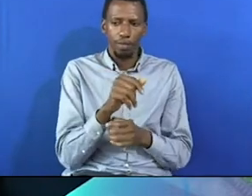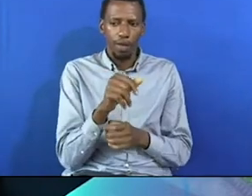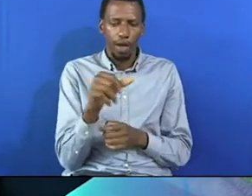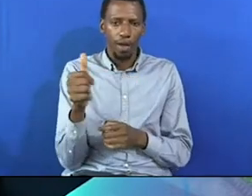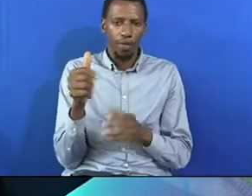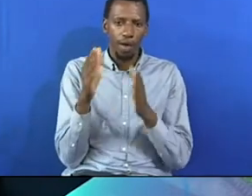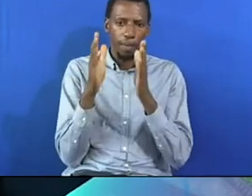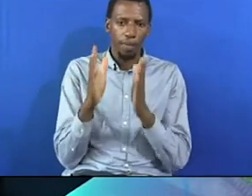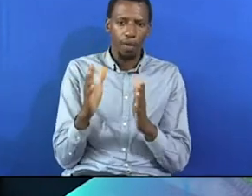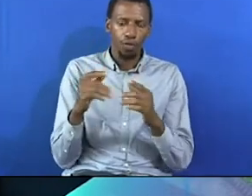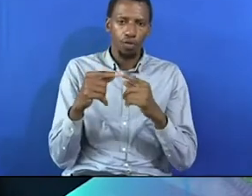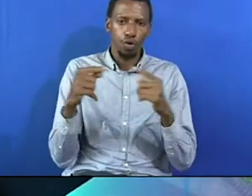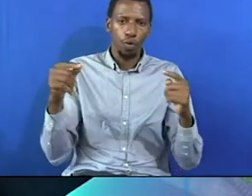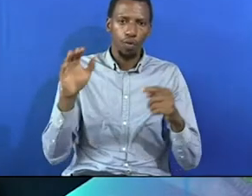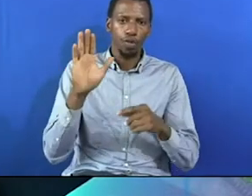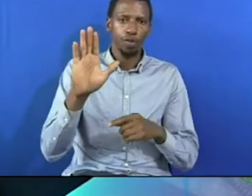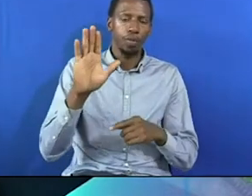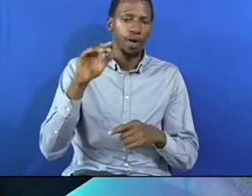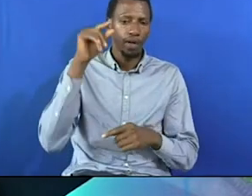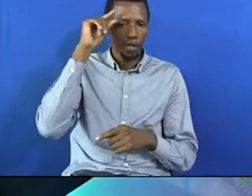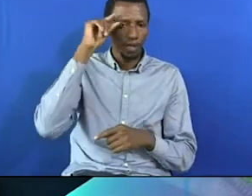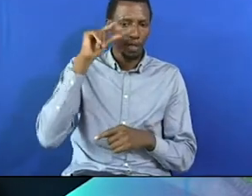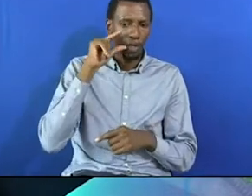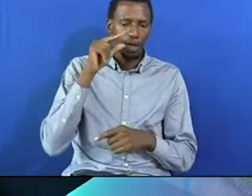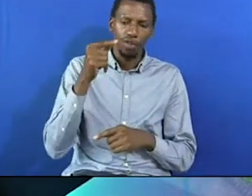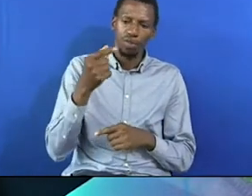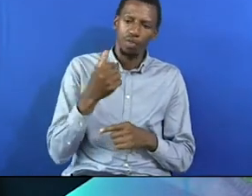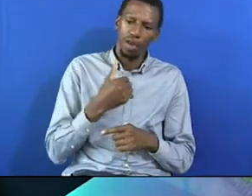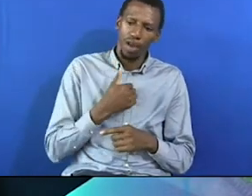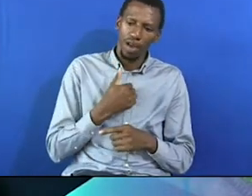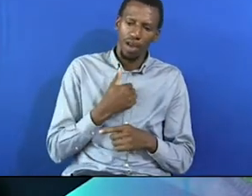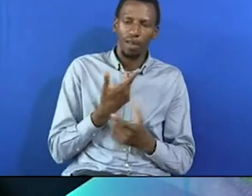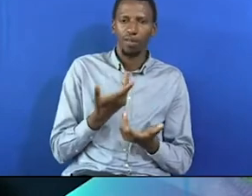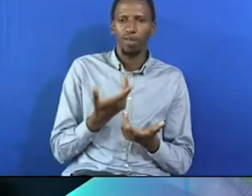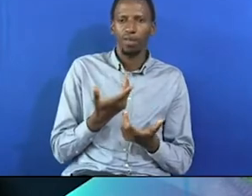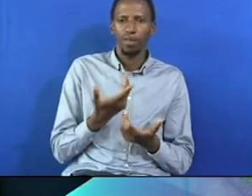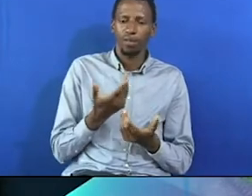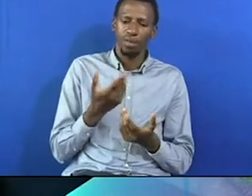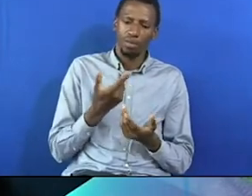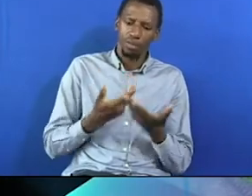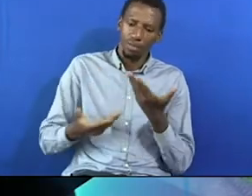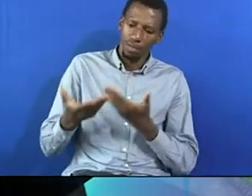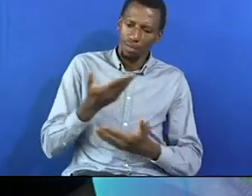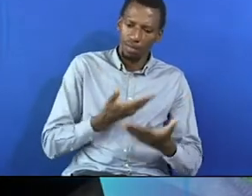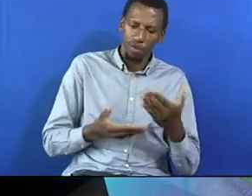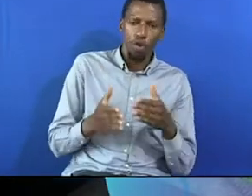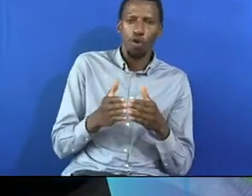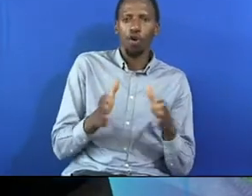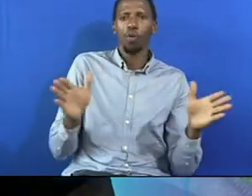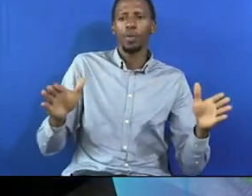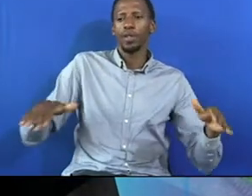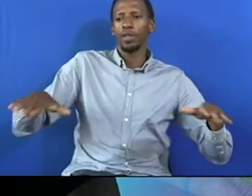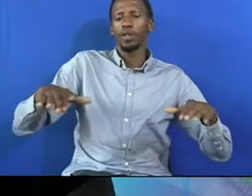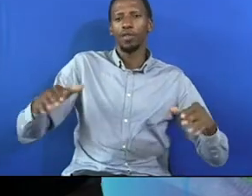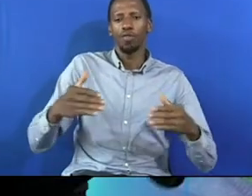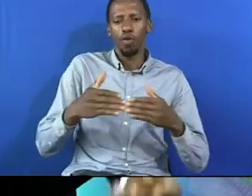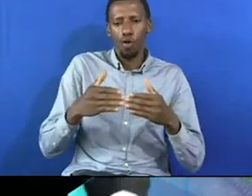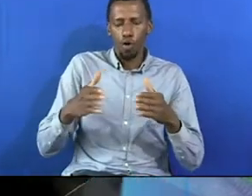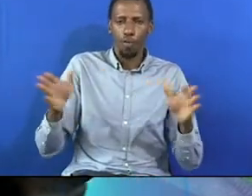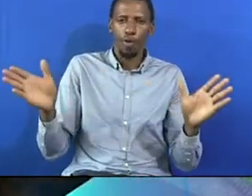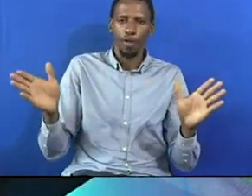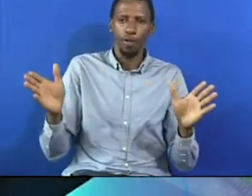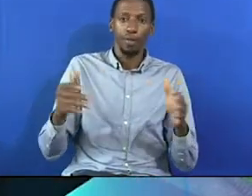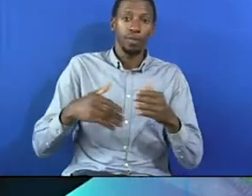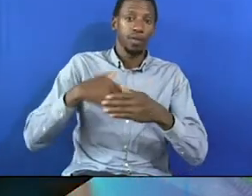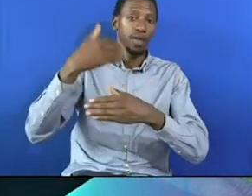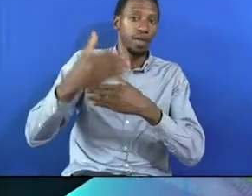Eats. You are just having a small meeting, a chit chat in open space. And